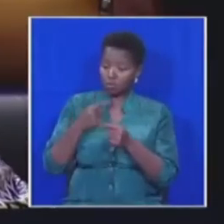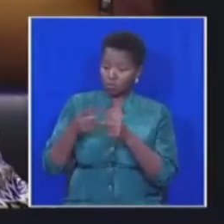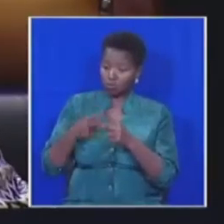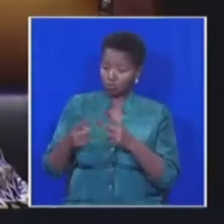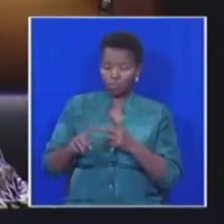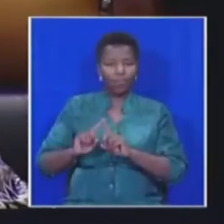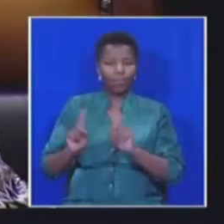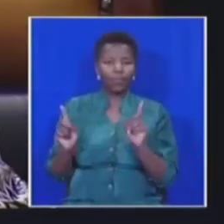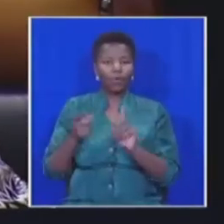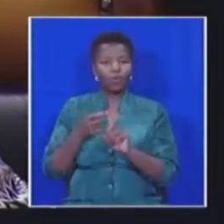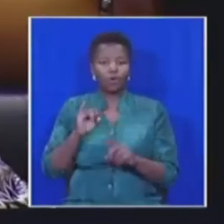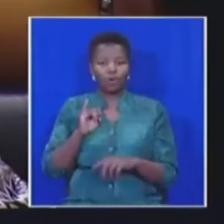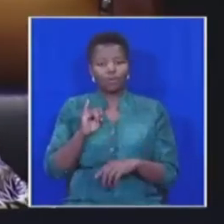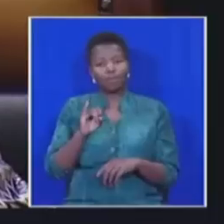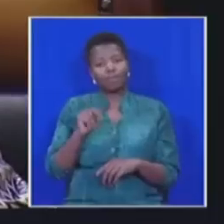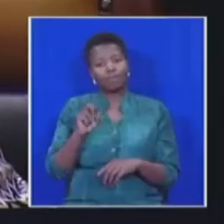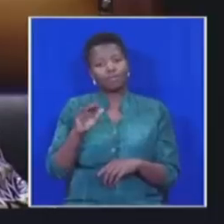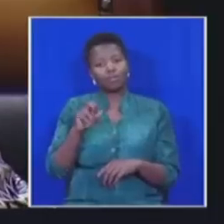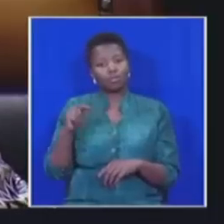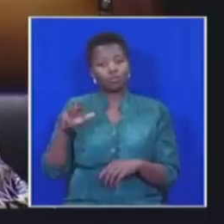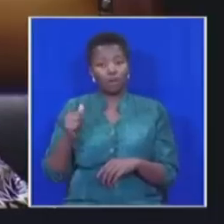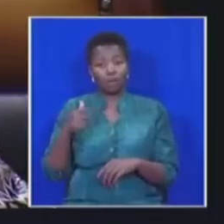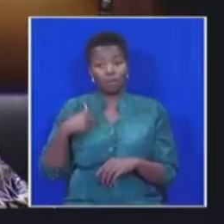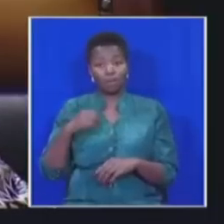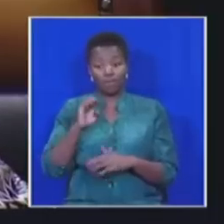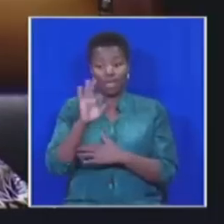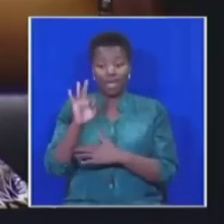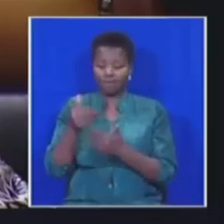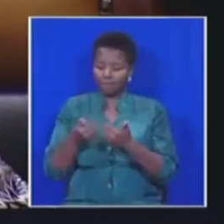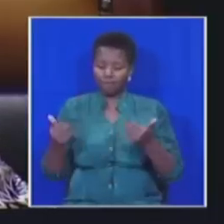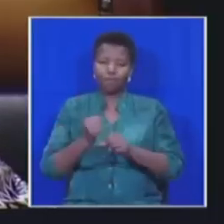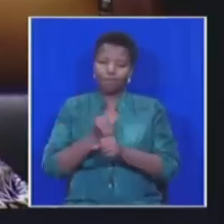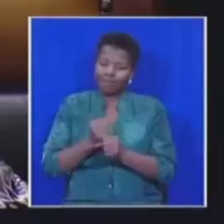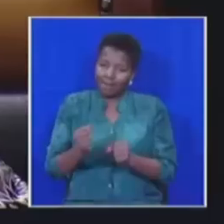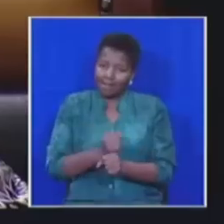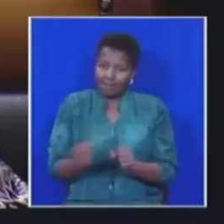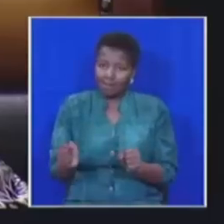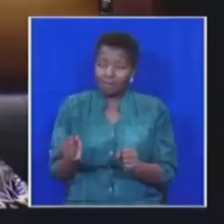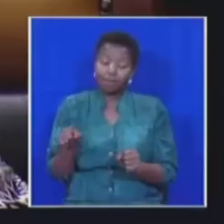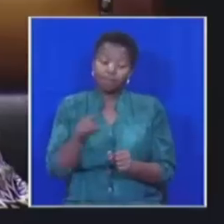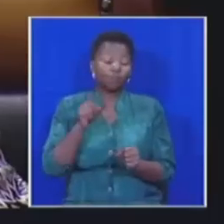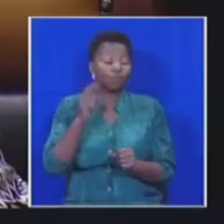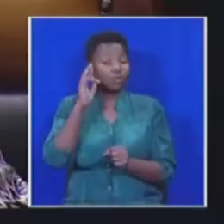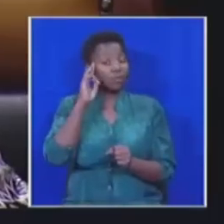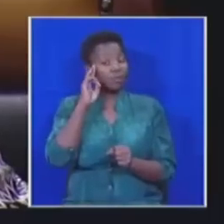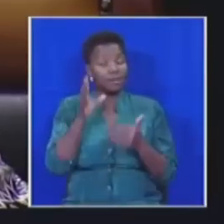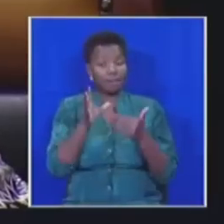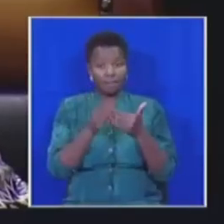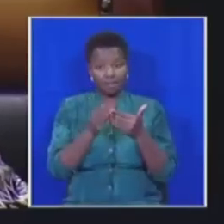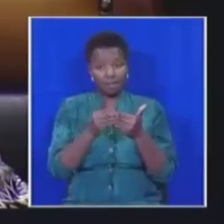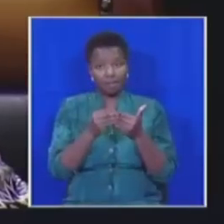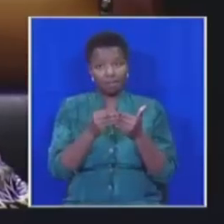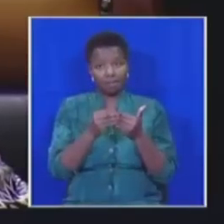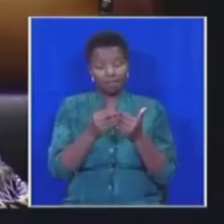down. Honorable members, divided, I don't ever. Think we need to remind ourselves about what